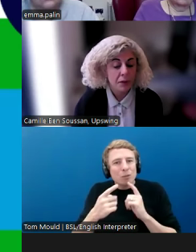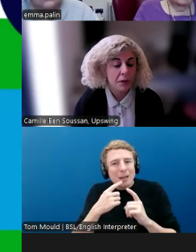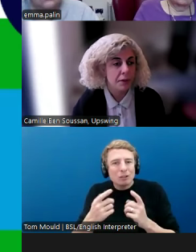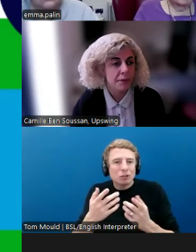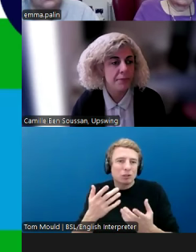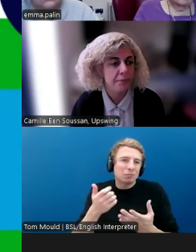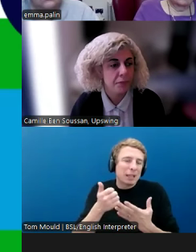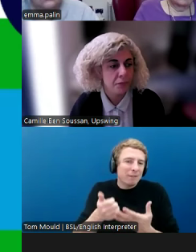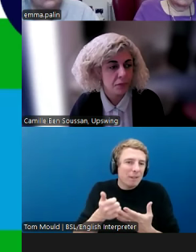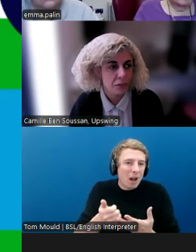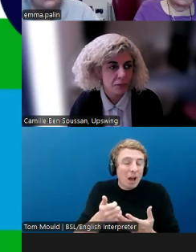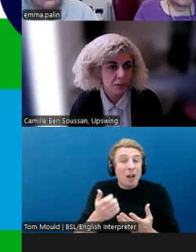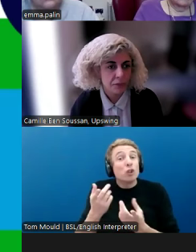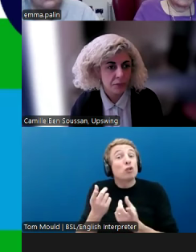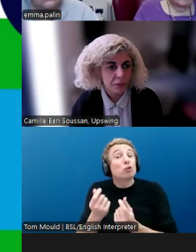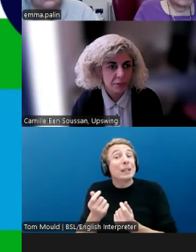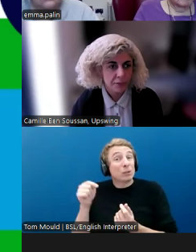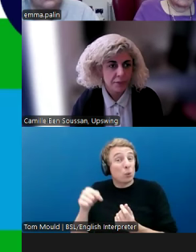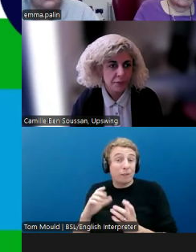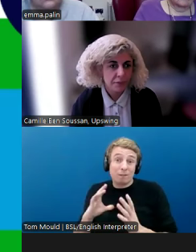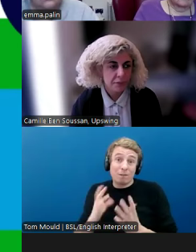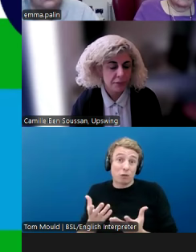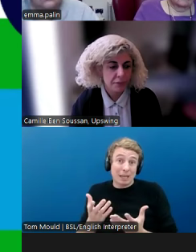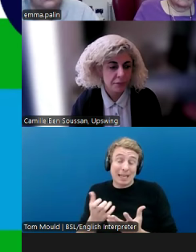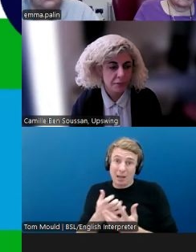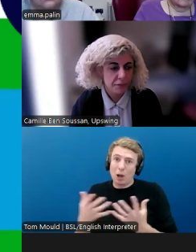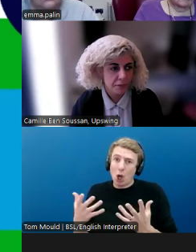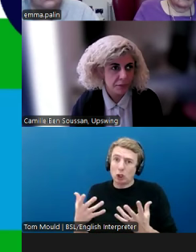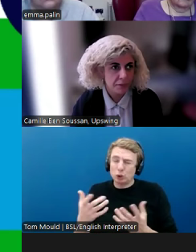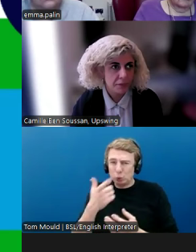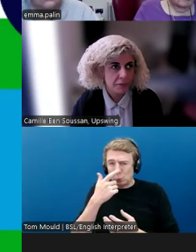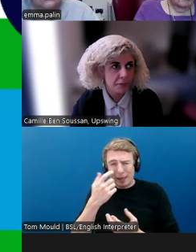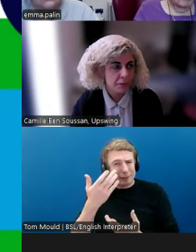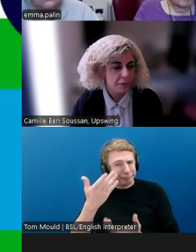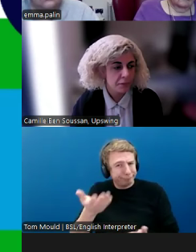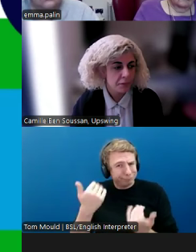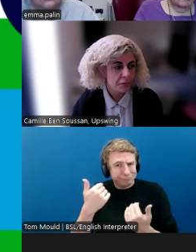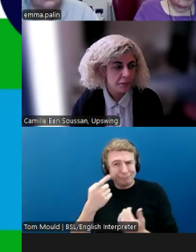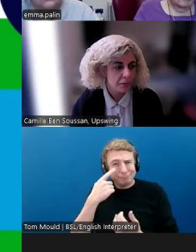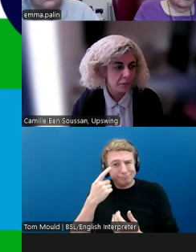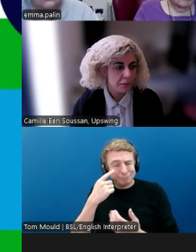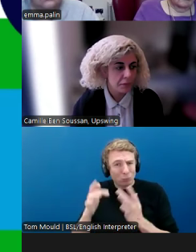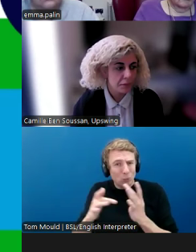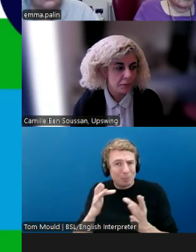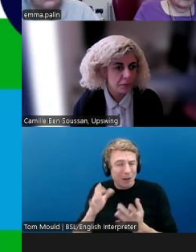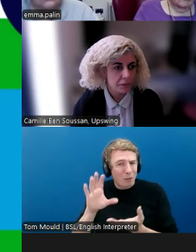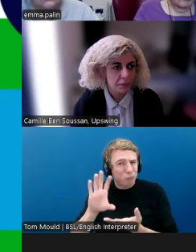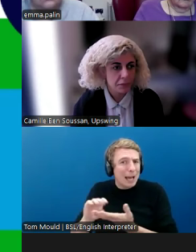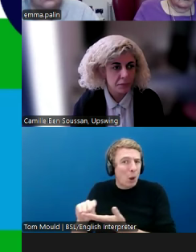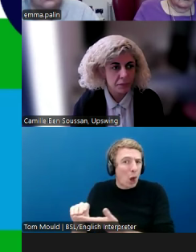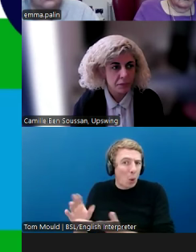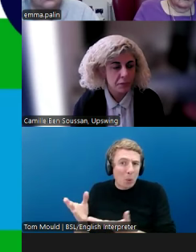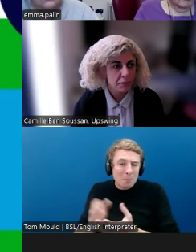member to access the free resources. So do head over to the NAPA website if you want to download any. But more importantly, we're about